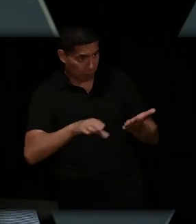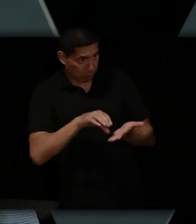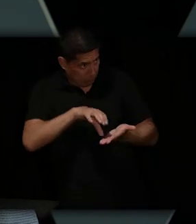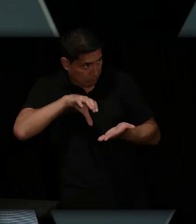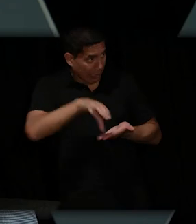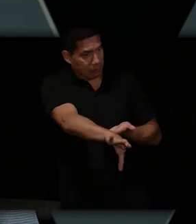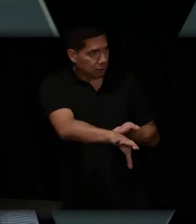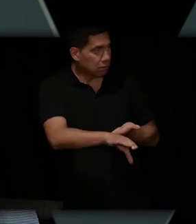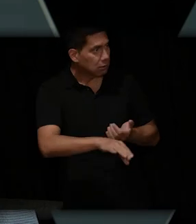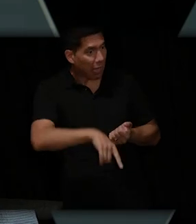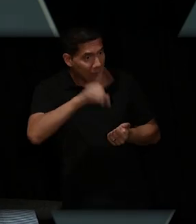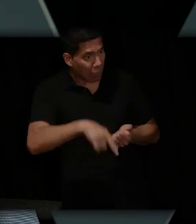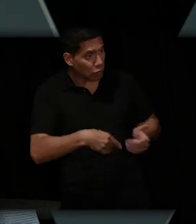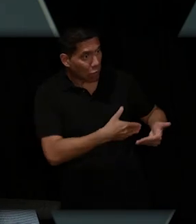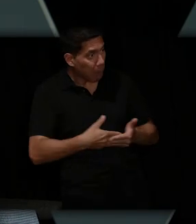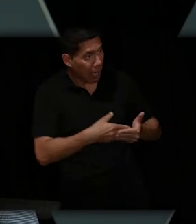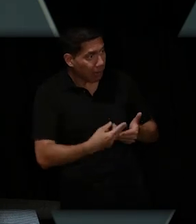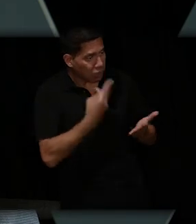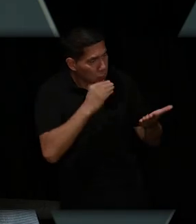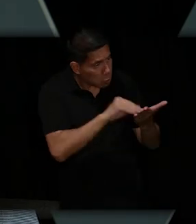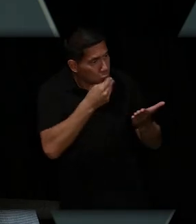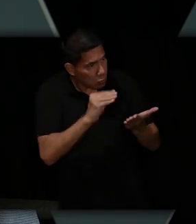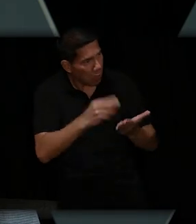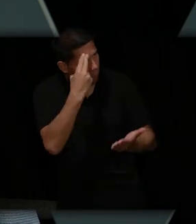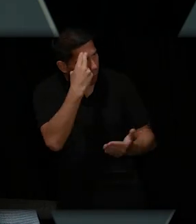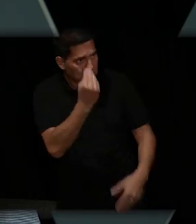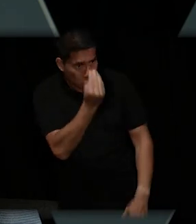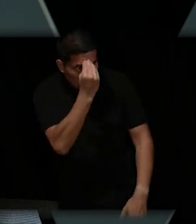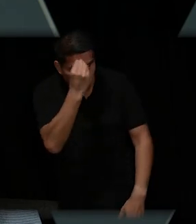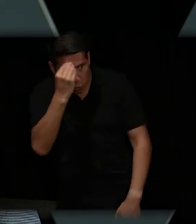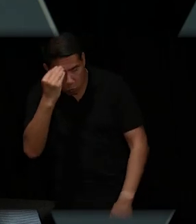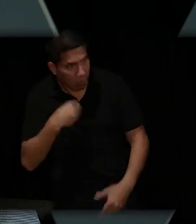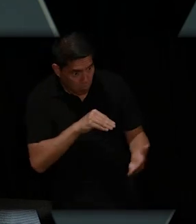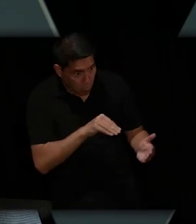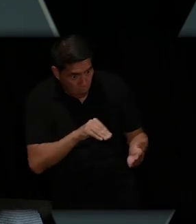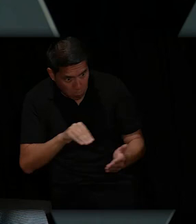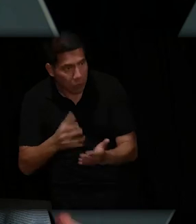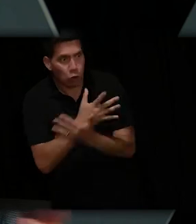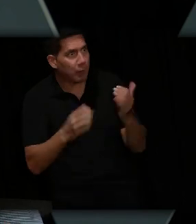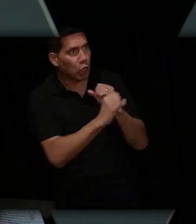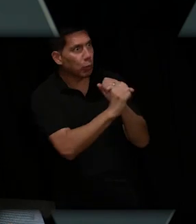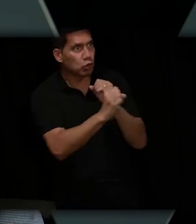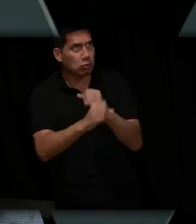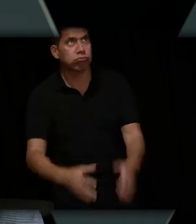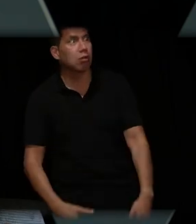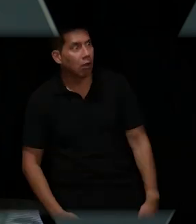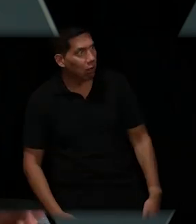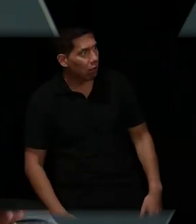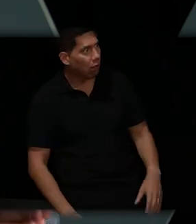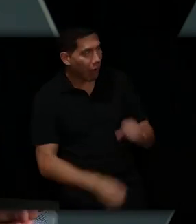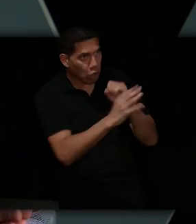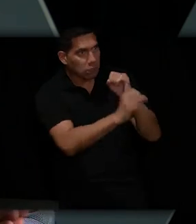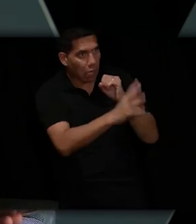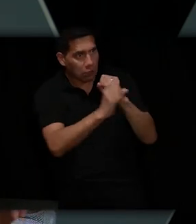thousands of babies kissed on the forehead, too many commercials to count, and it's a bunch of people coming together doing their